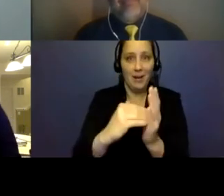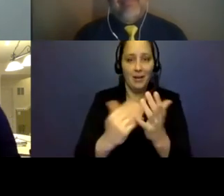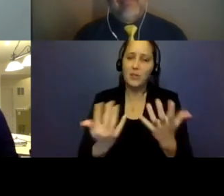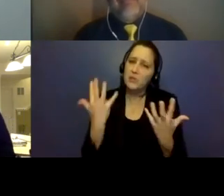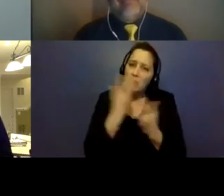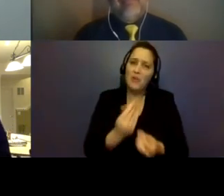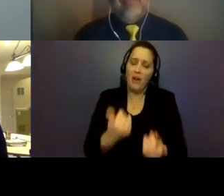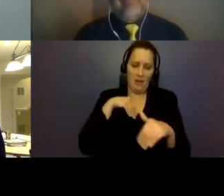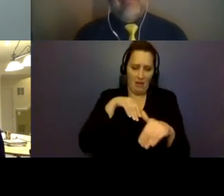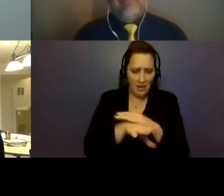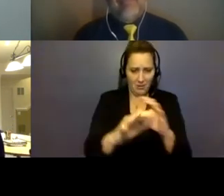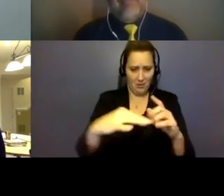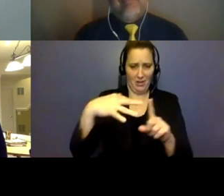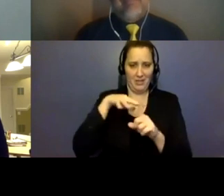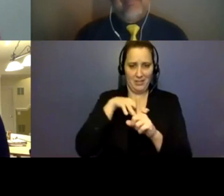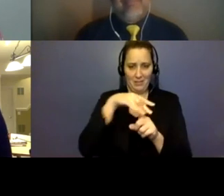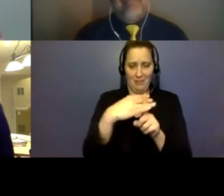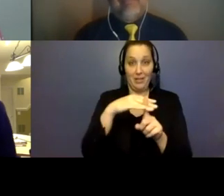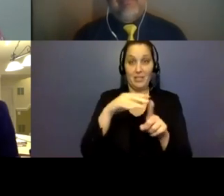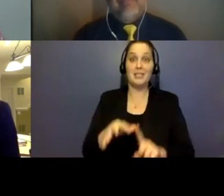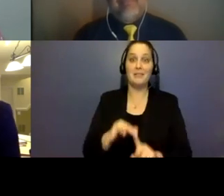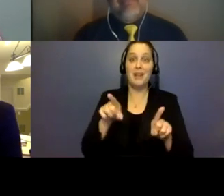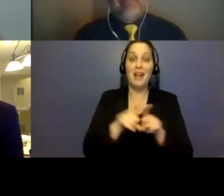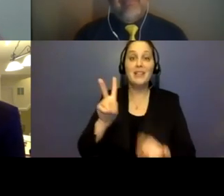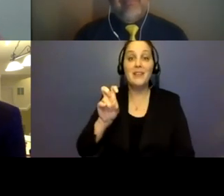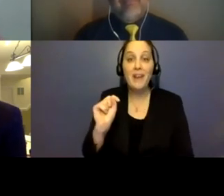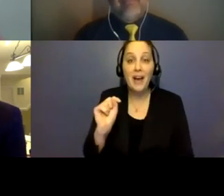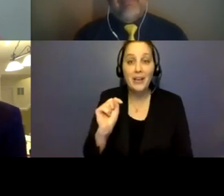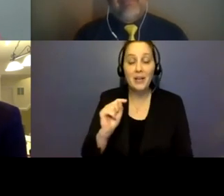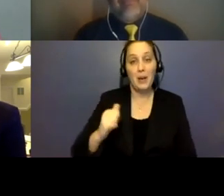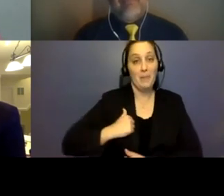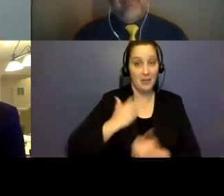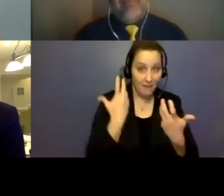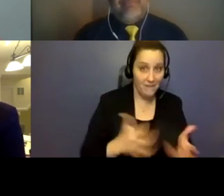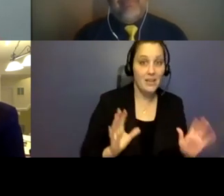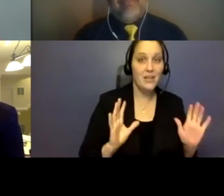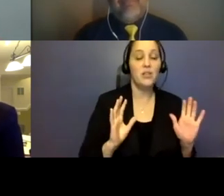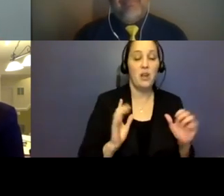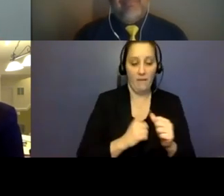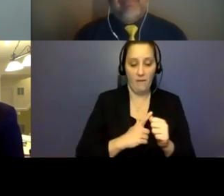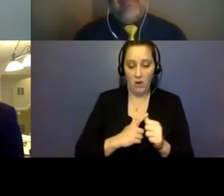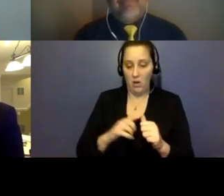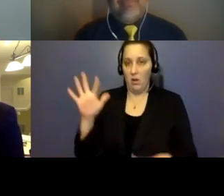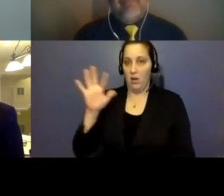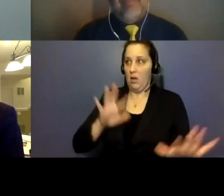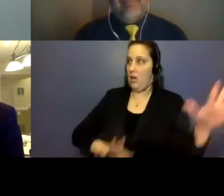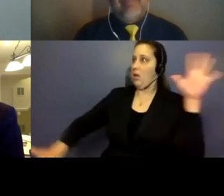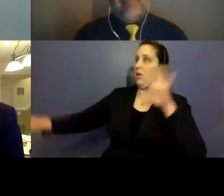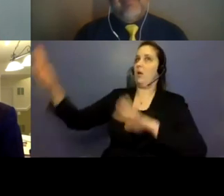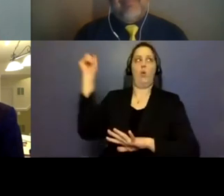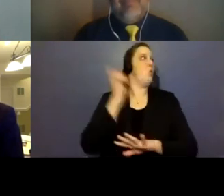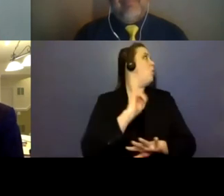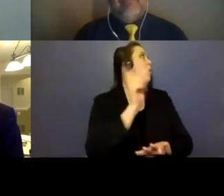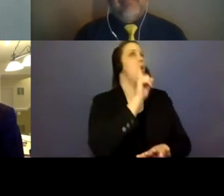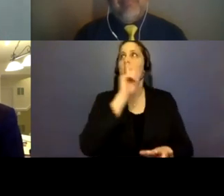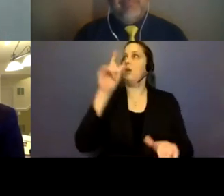a space, especially as a veteran, coming out of the military. At first, you're like, "Where am I? What